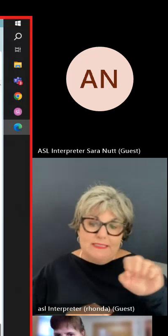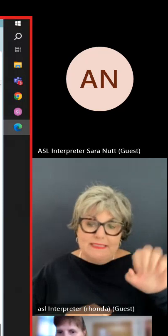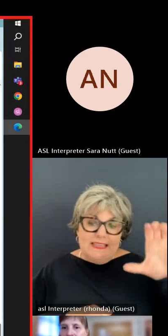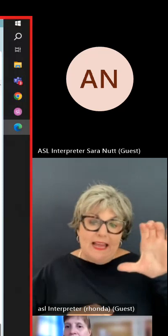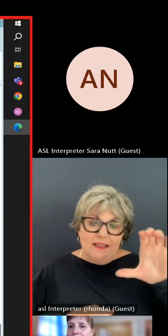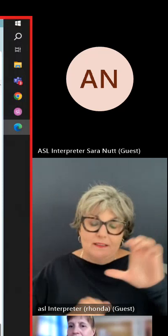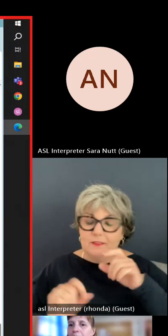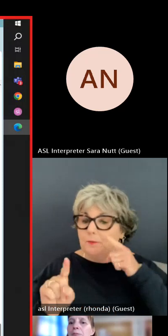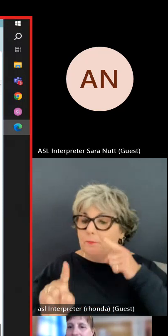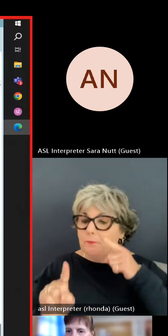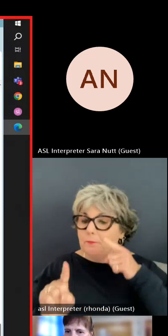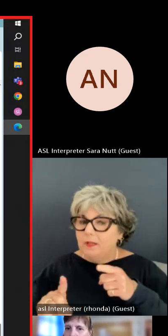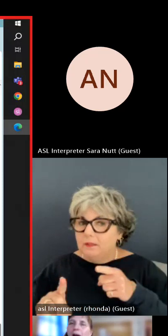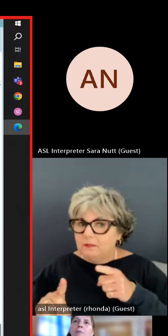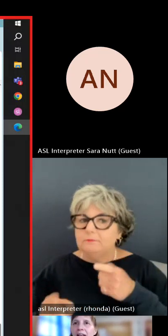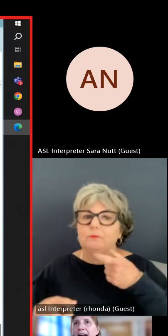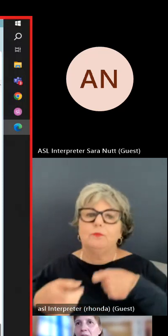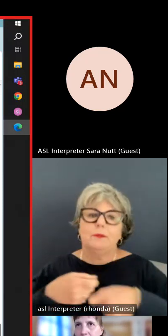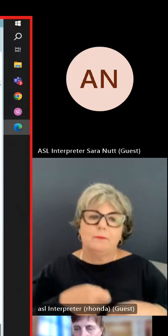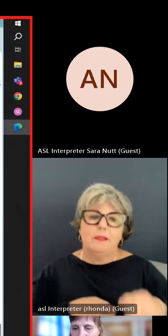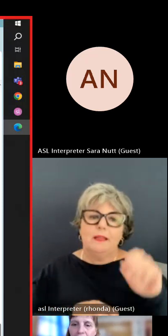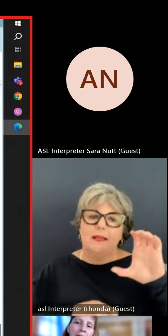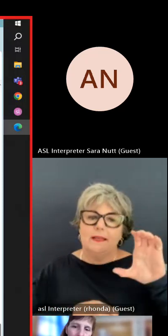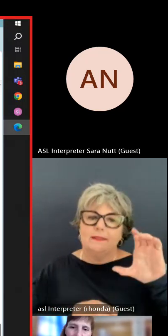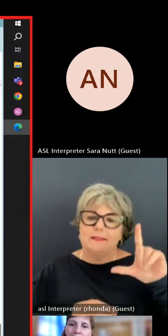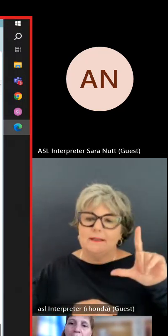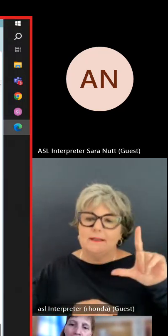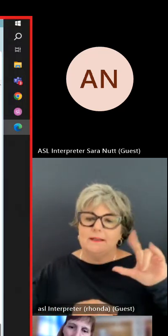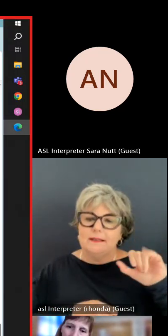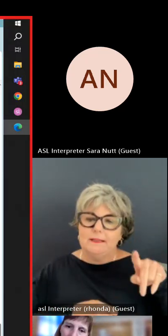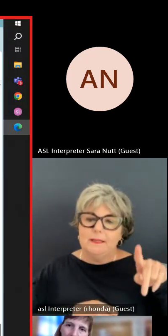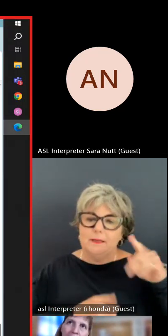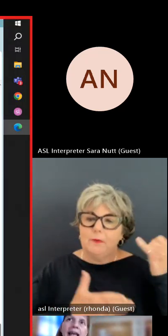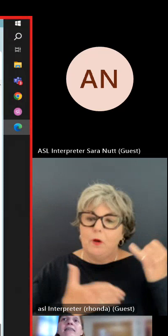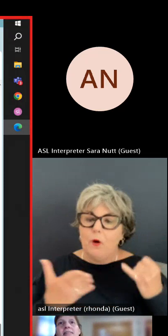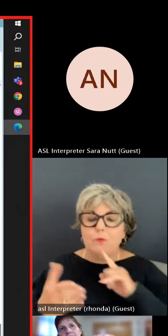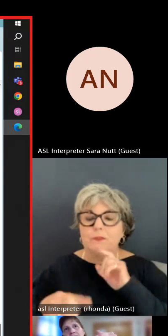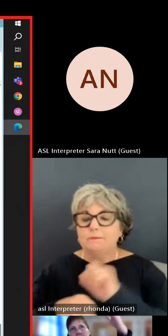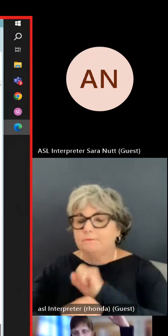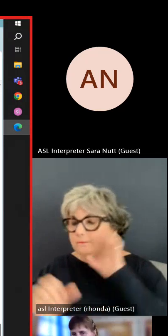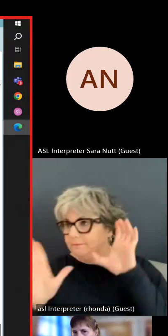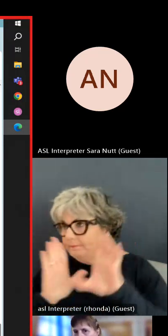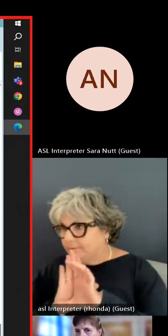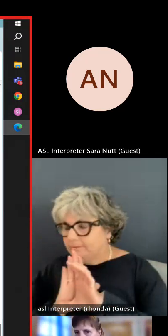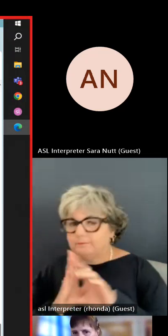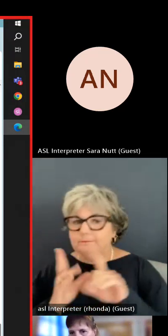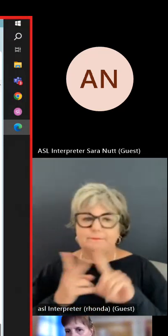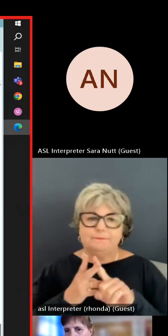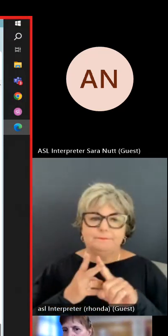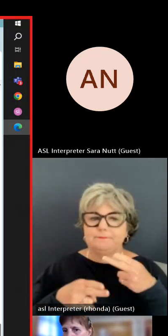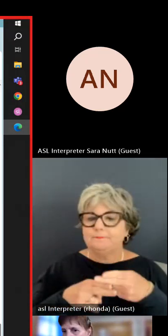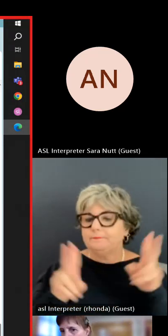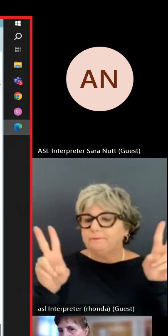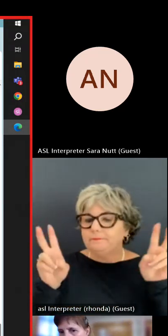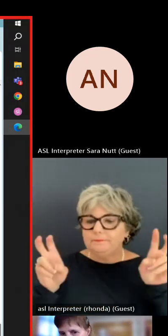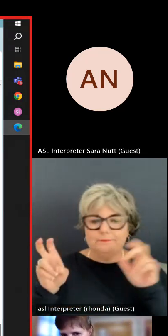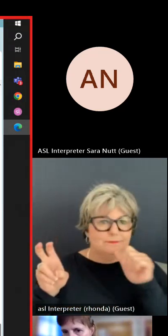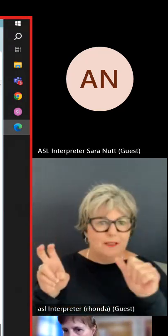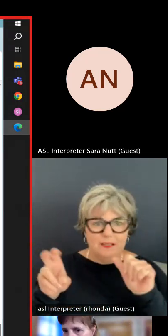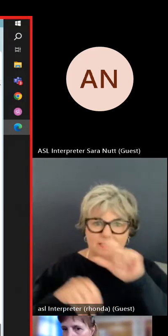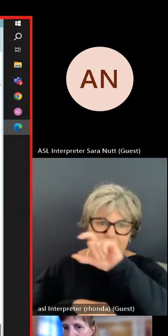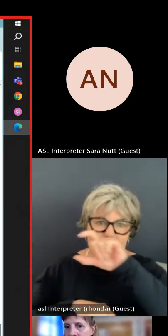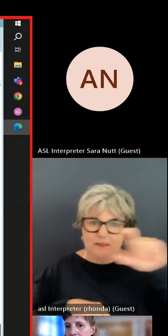your meaning is. Yet replace the clip art with an actual picture. Good point. Yeah, the title's kind of bleeding off the